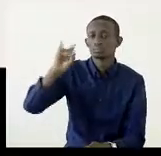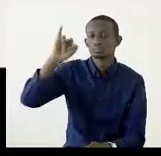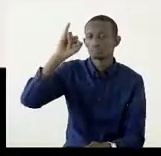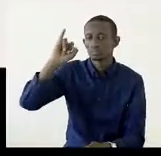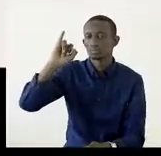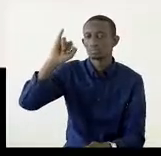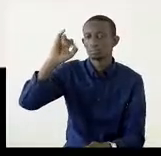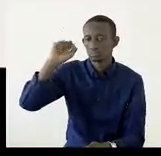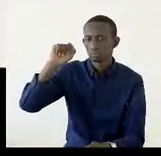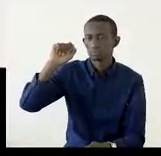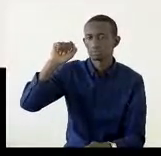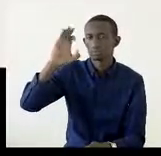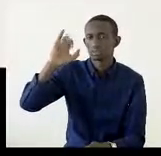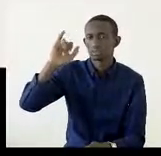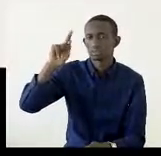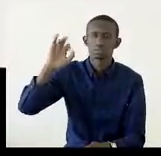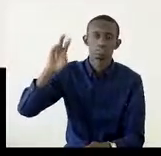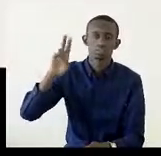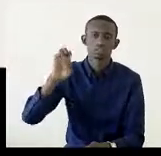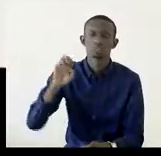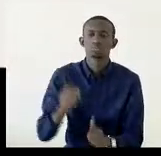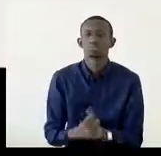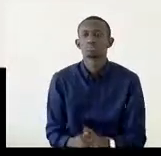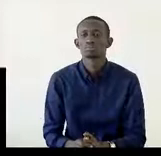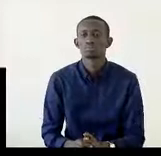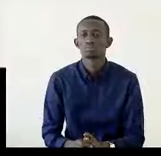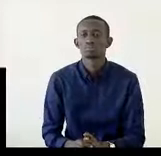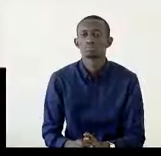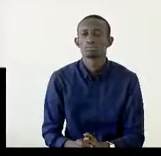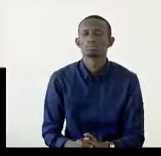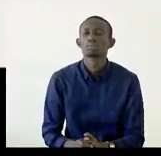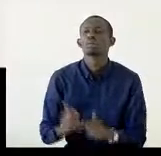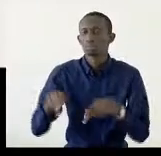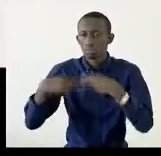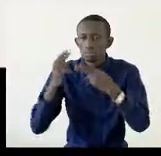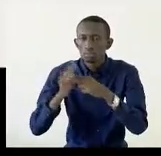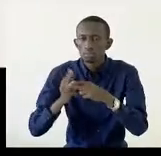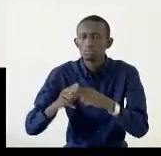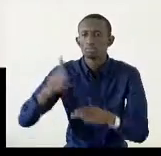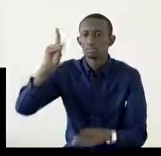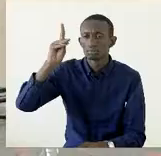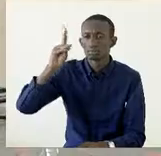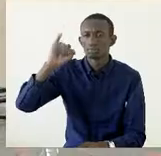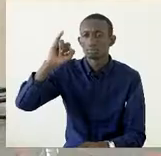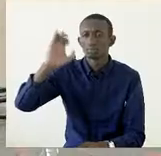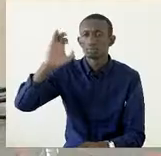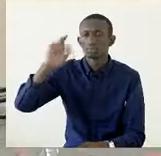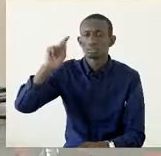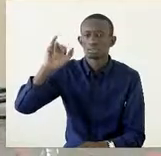groups deactivate the ring. So we call them deactivators as well. So we call